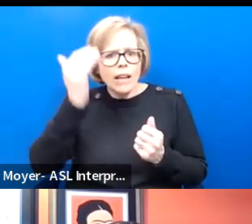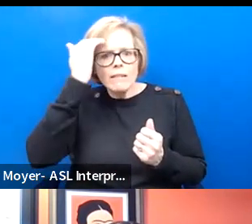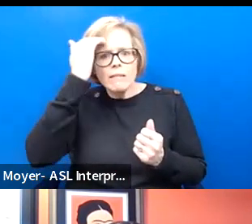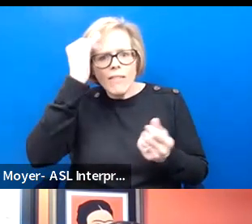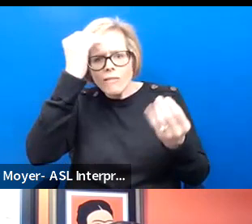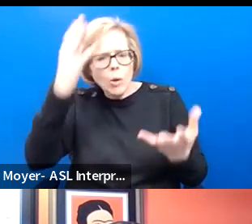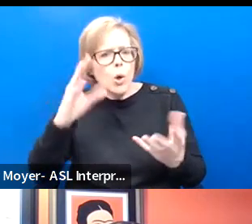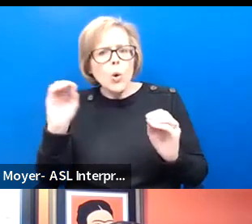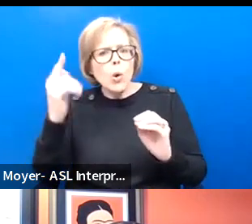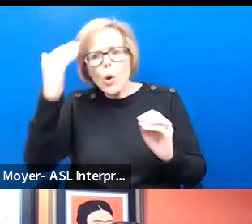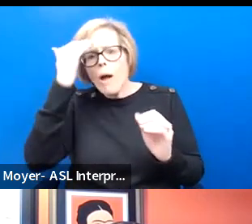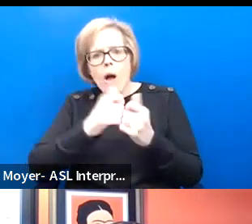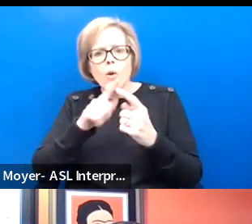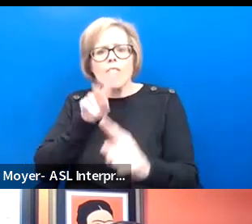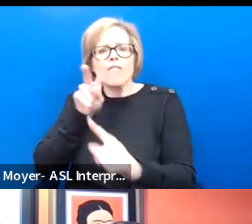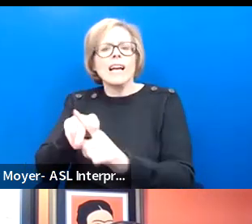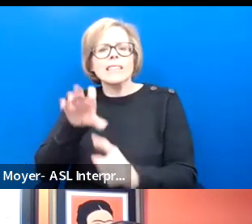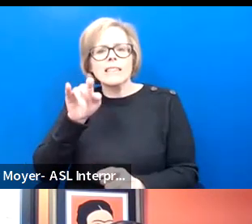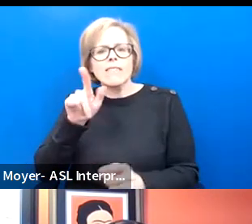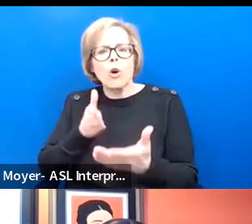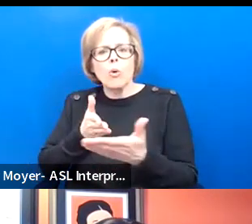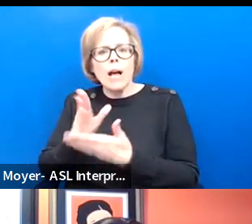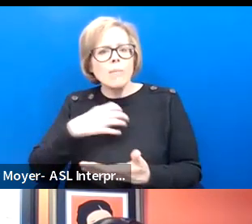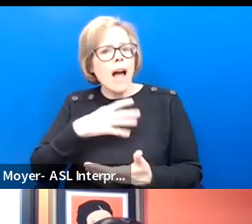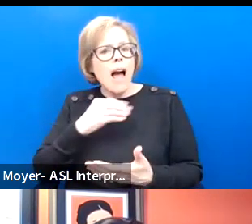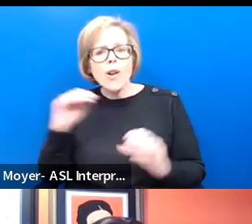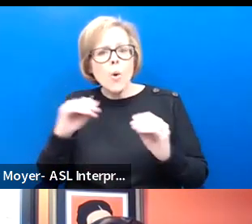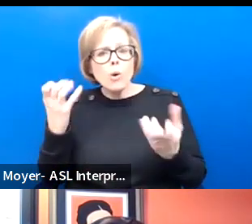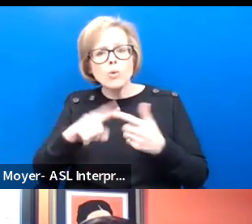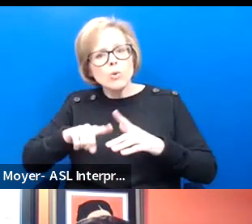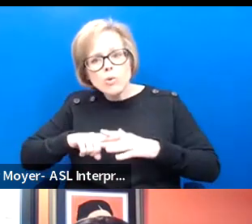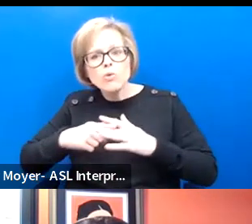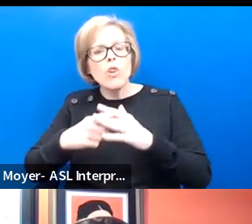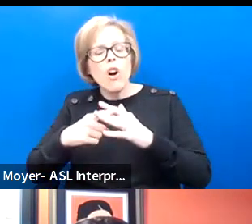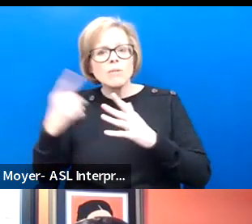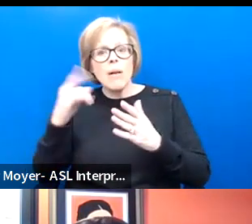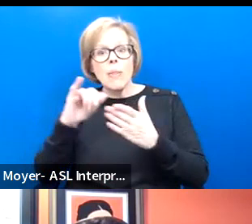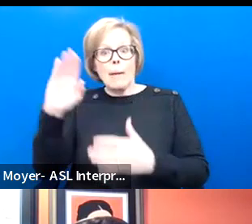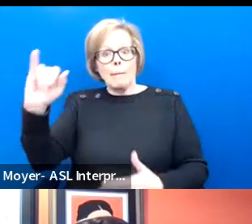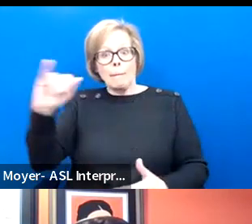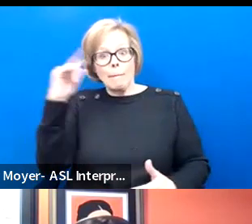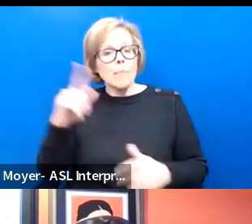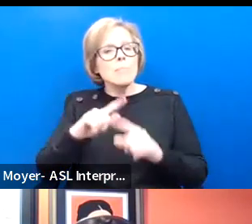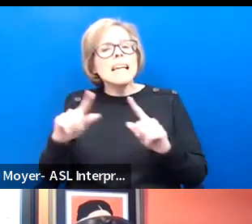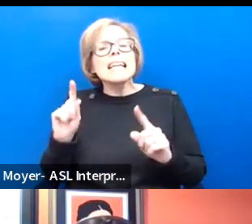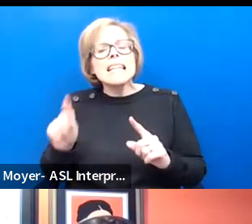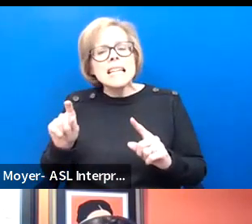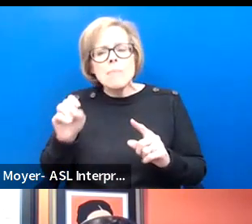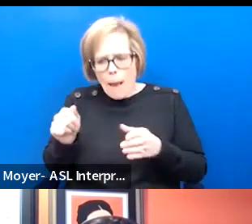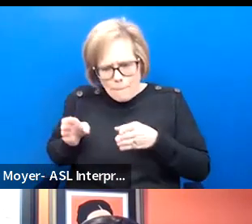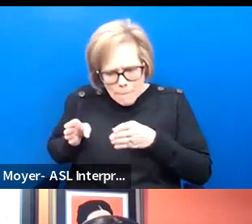knowledge? Nobody knows how to file a civil rights complaint, and nobody wants to start something that big, but there needs to be a